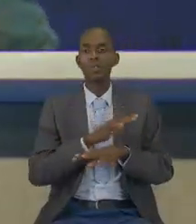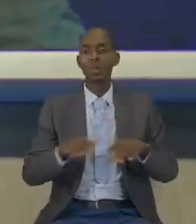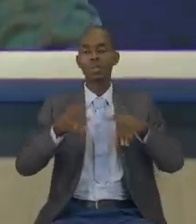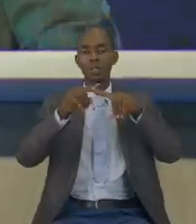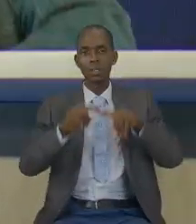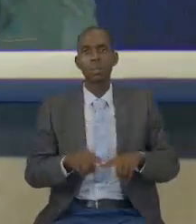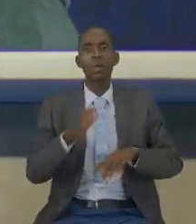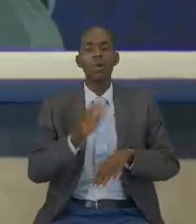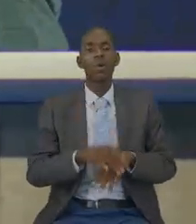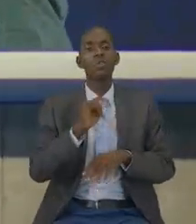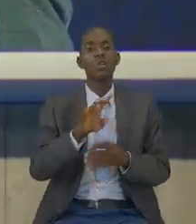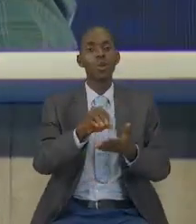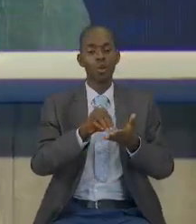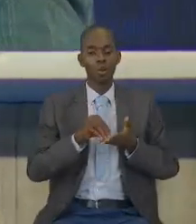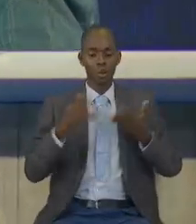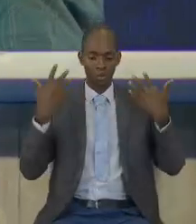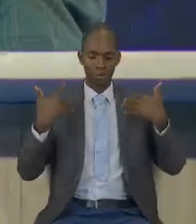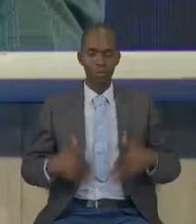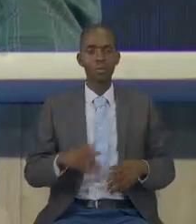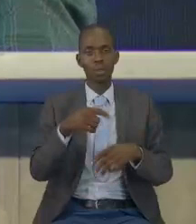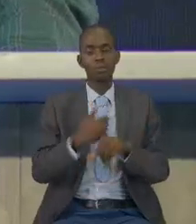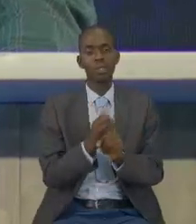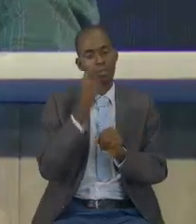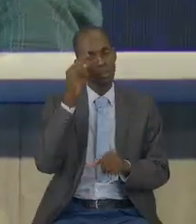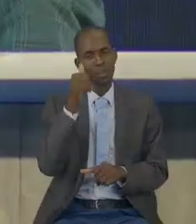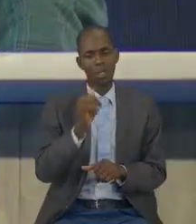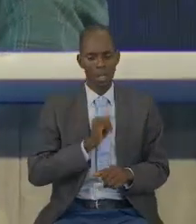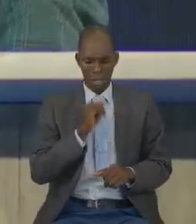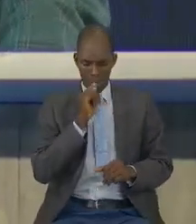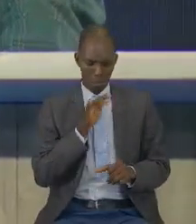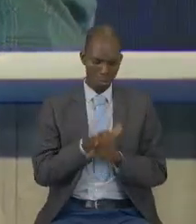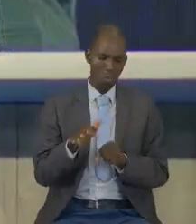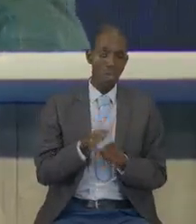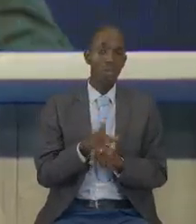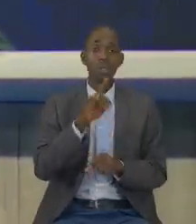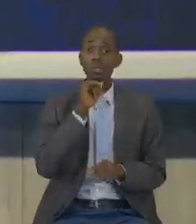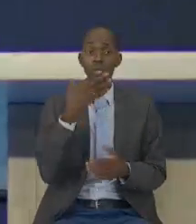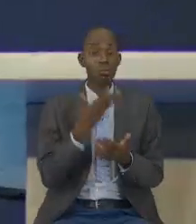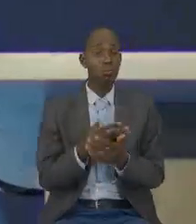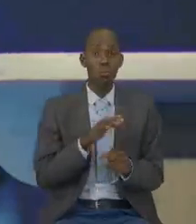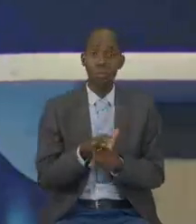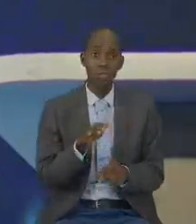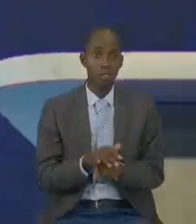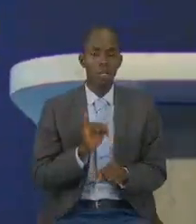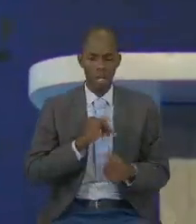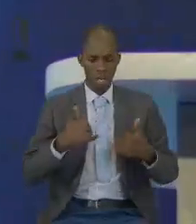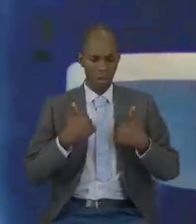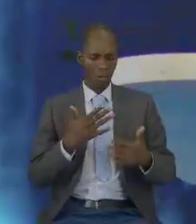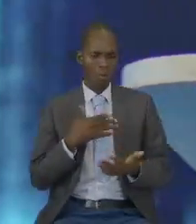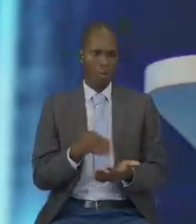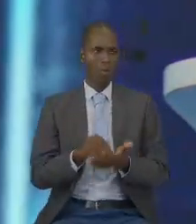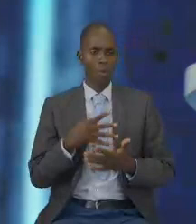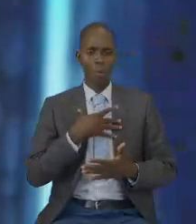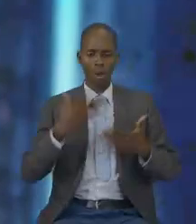the robe you have for yourself. I'm good enough. No, you're not good enough. I have my own white robes that was